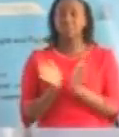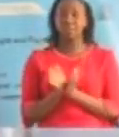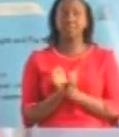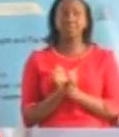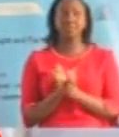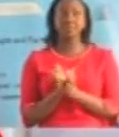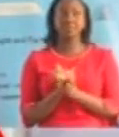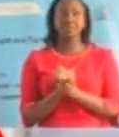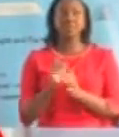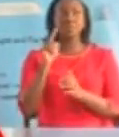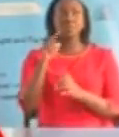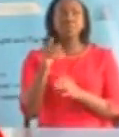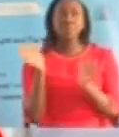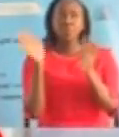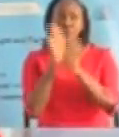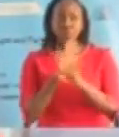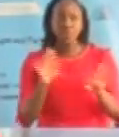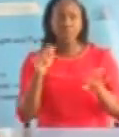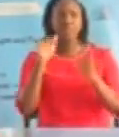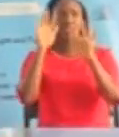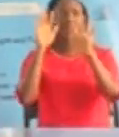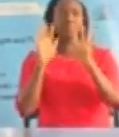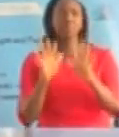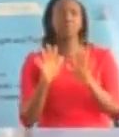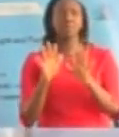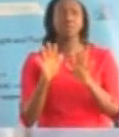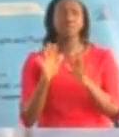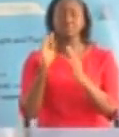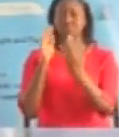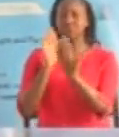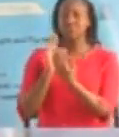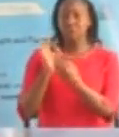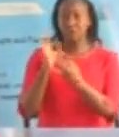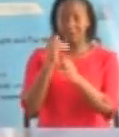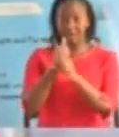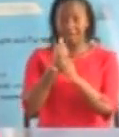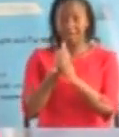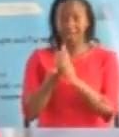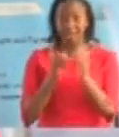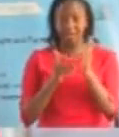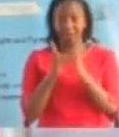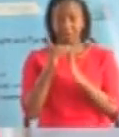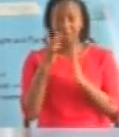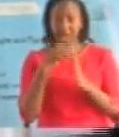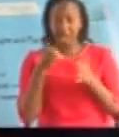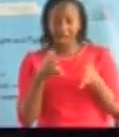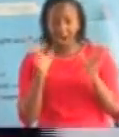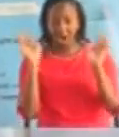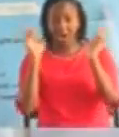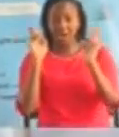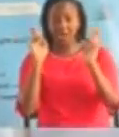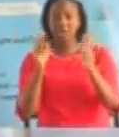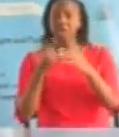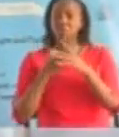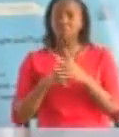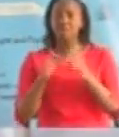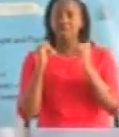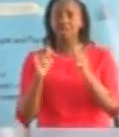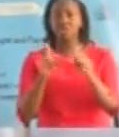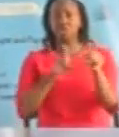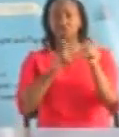You have completed this important phase of your career development, and now you are ready to embark on a new journey